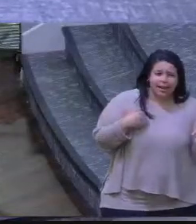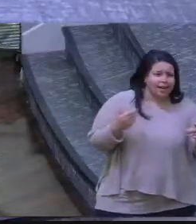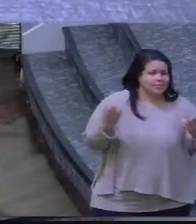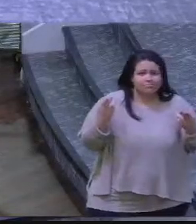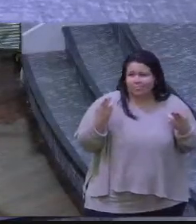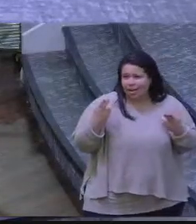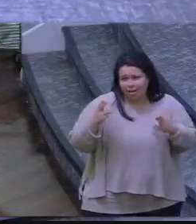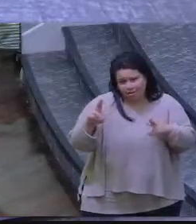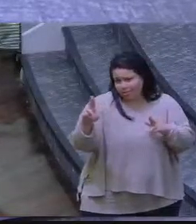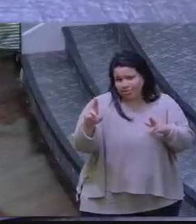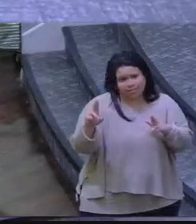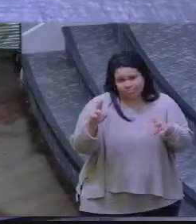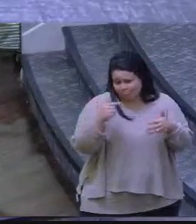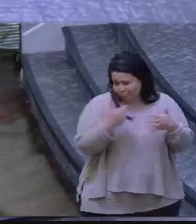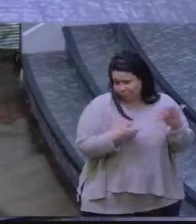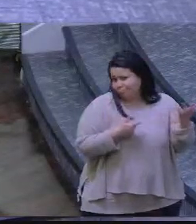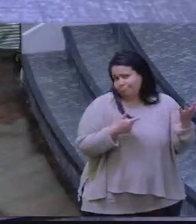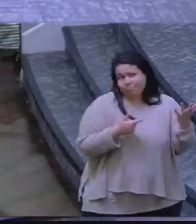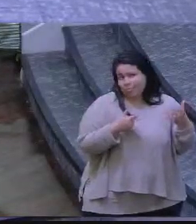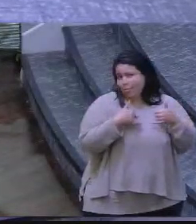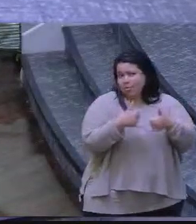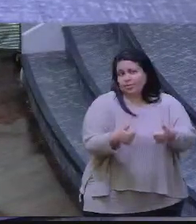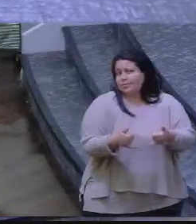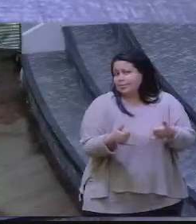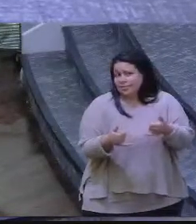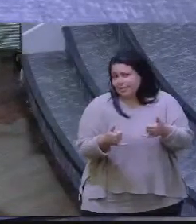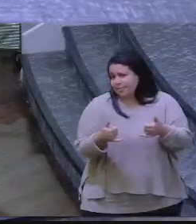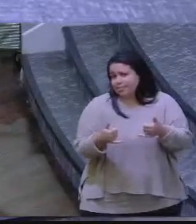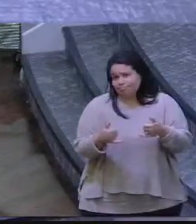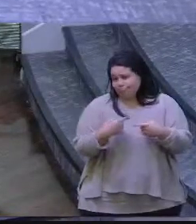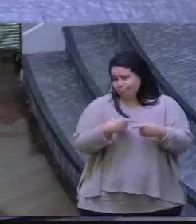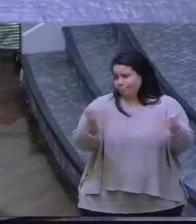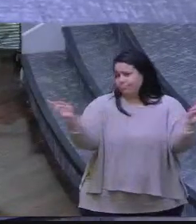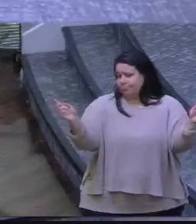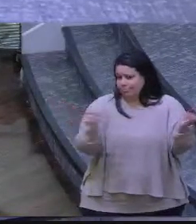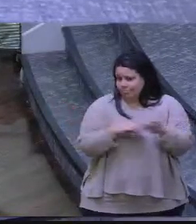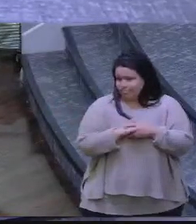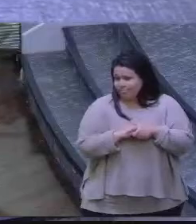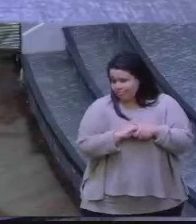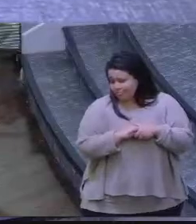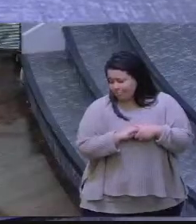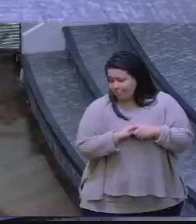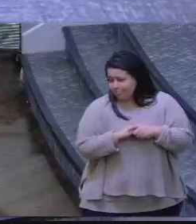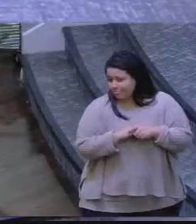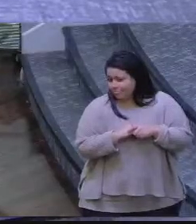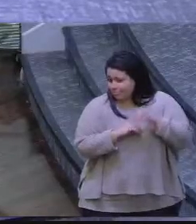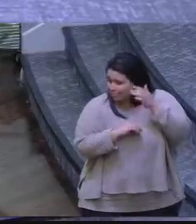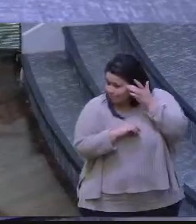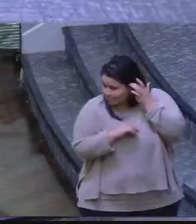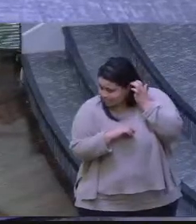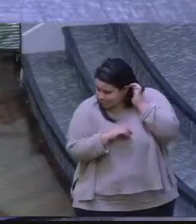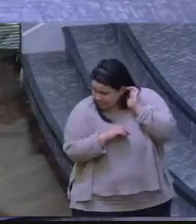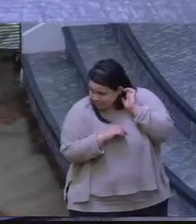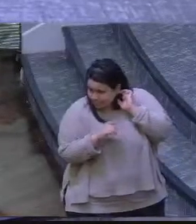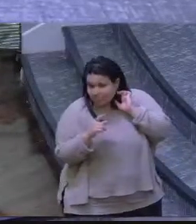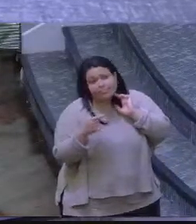honors or accolades they'd like to shout out? Okay. It's Dr. Gant.